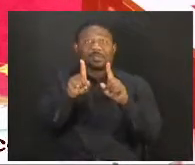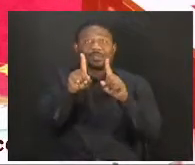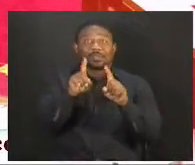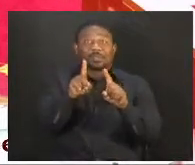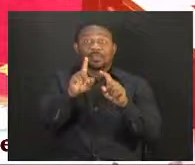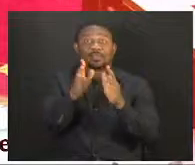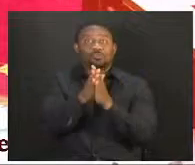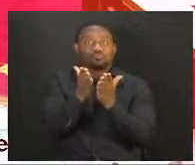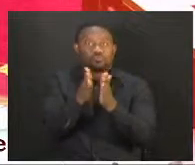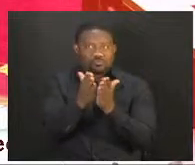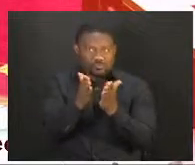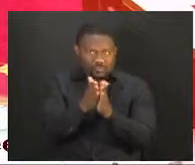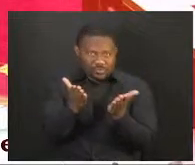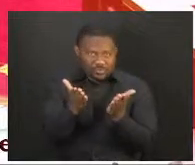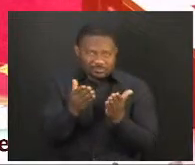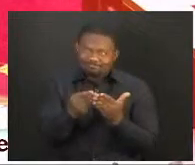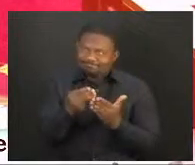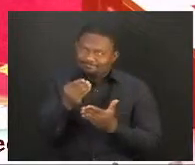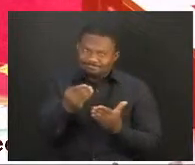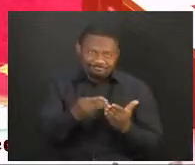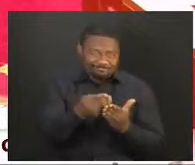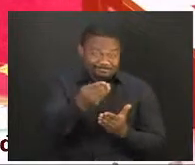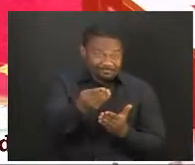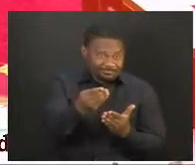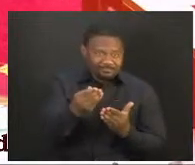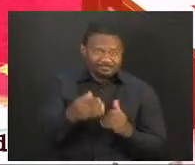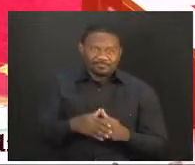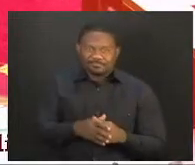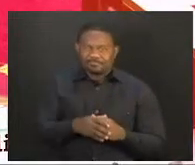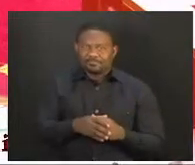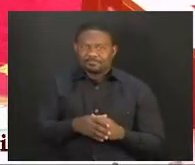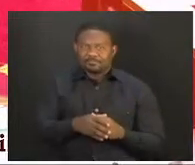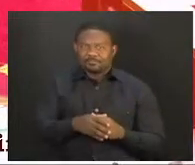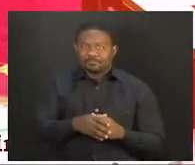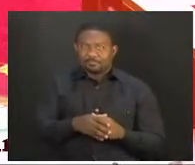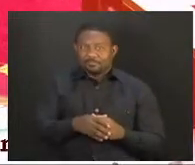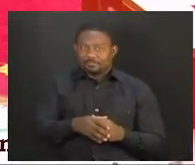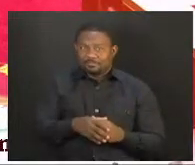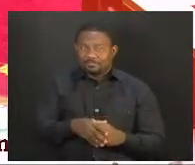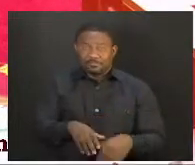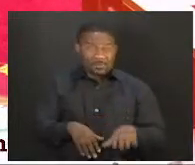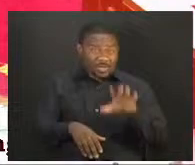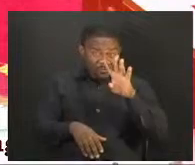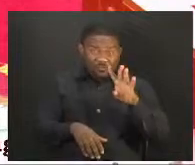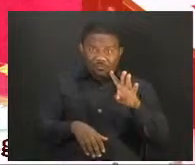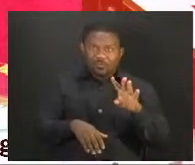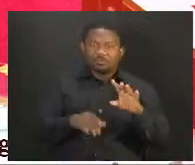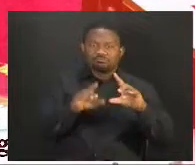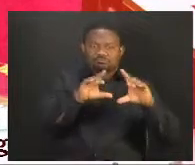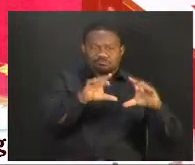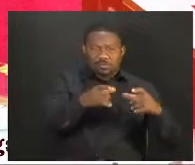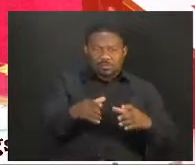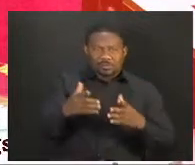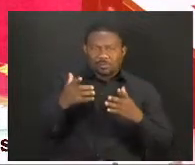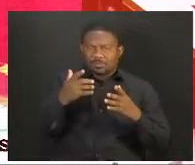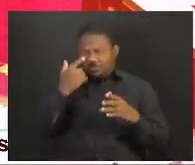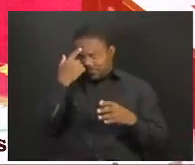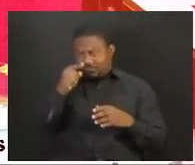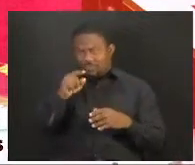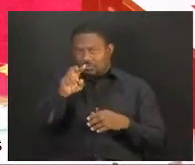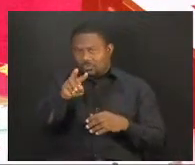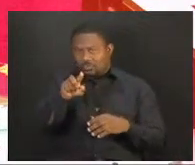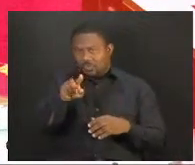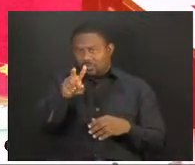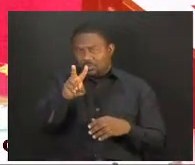following. 1, 4 sets of KG books and workbooks for about 2.8